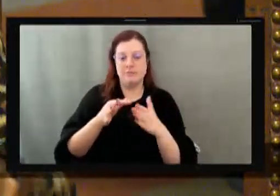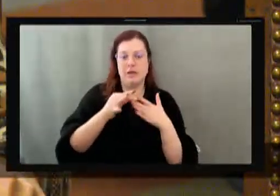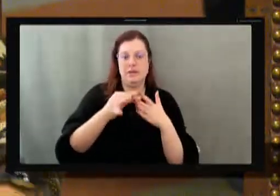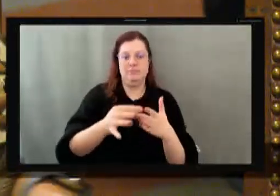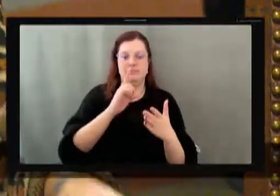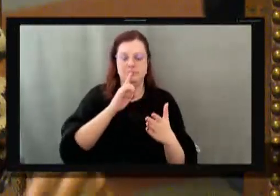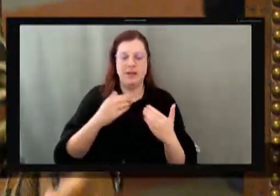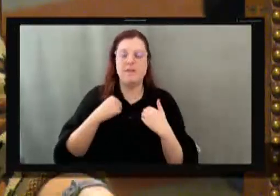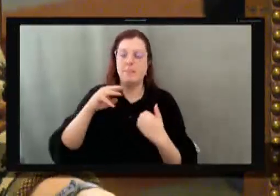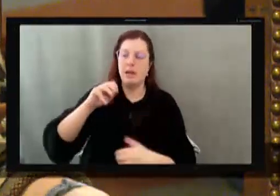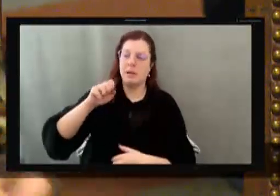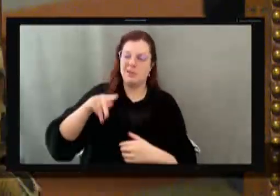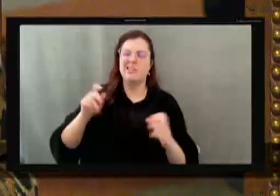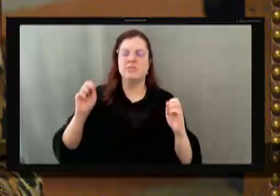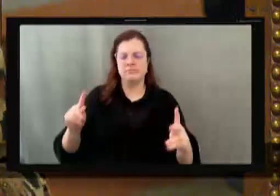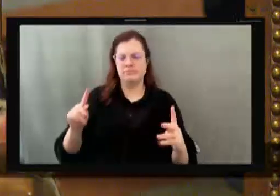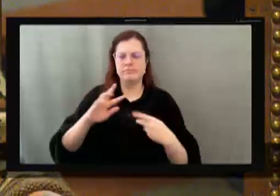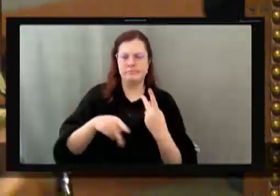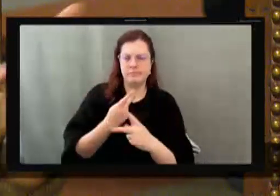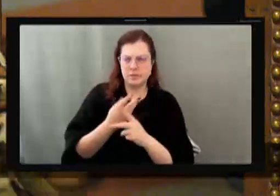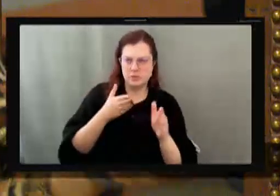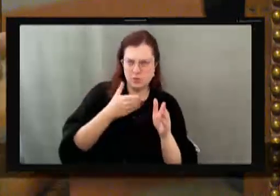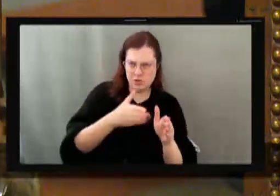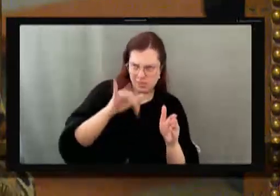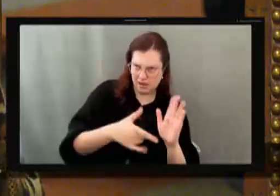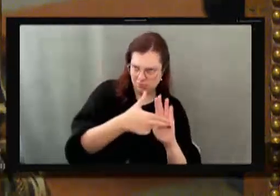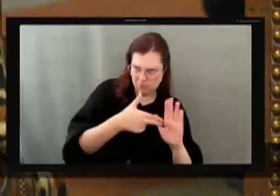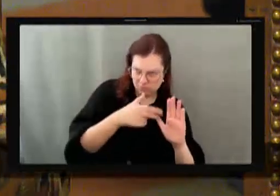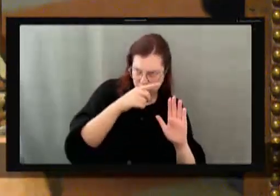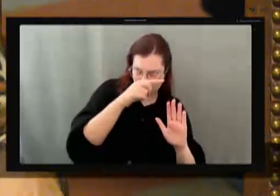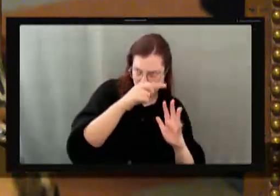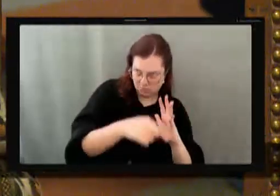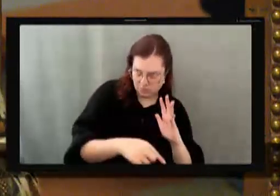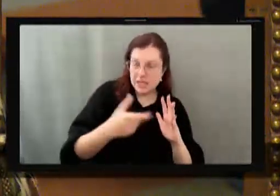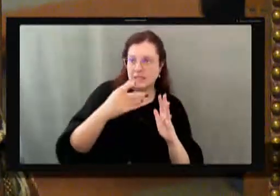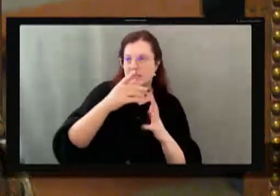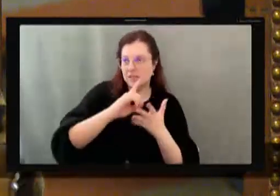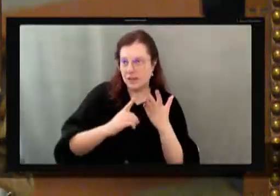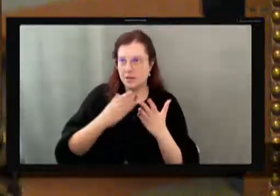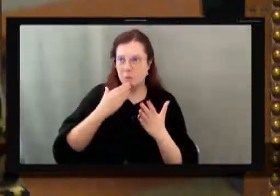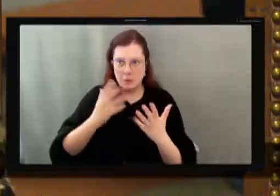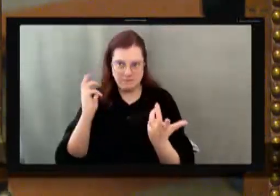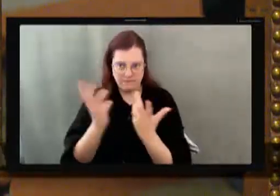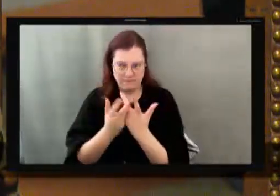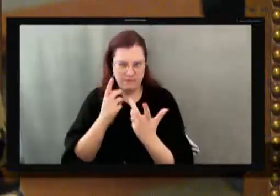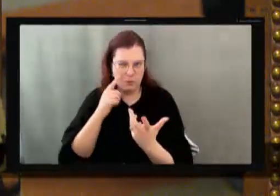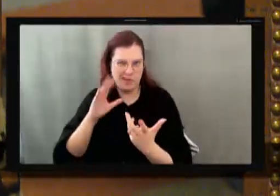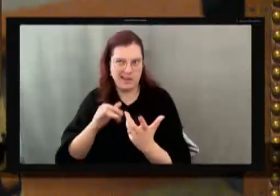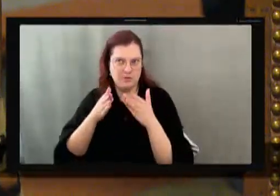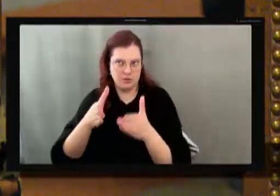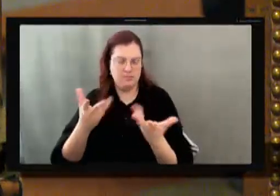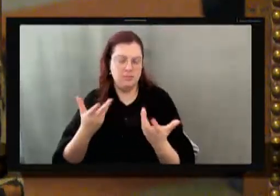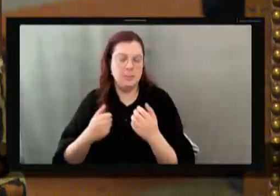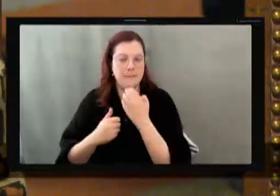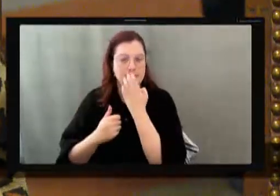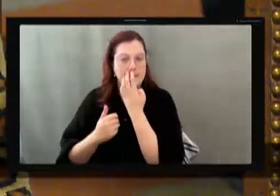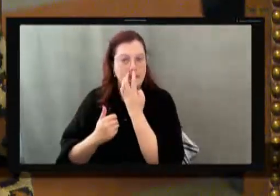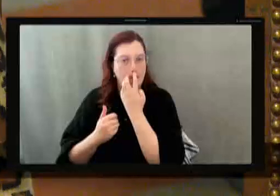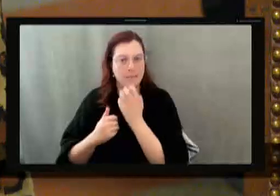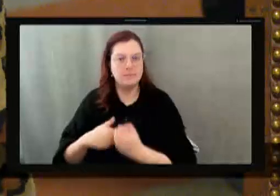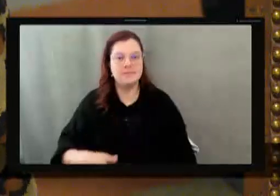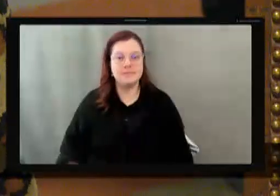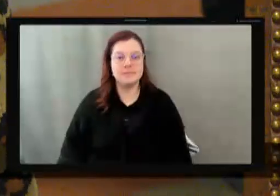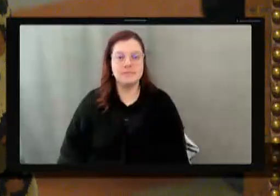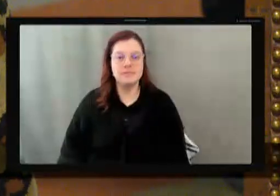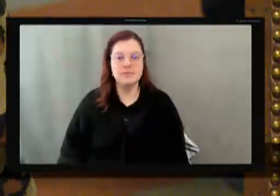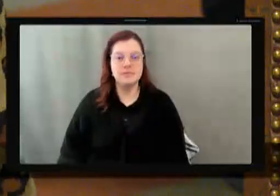map and say, what type of street is this? And therefore, mm-hmm. what are the right designs that would be appropriate for this type of street? So yeah. Definitely. Okay. Thank